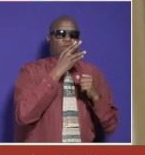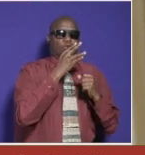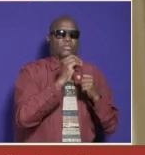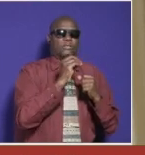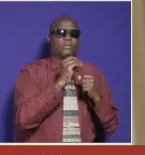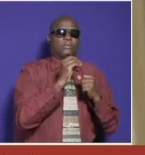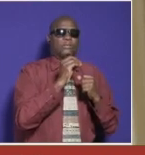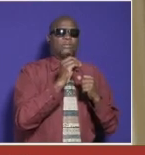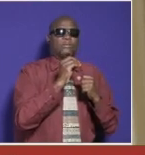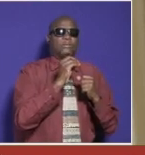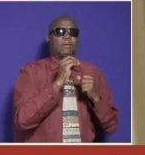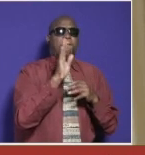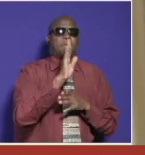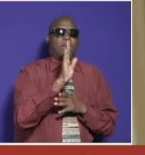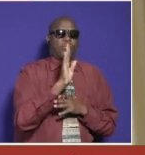That is a huge